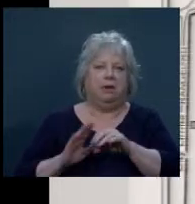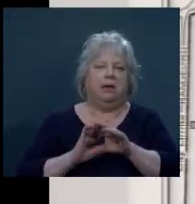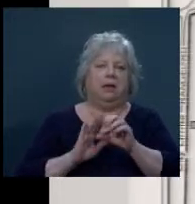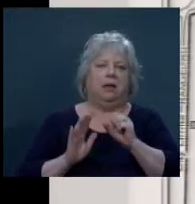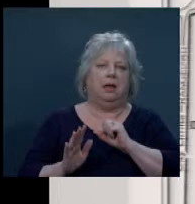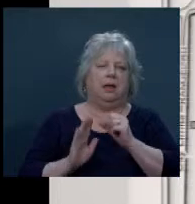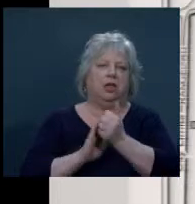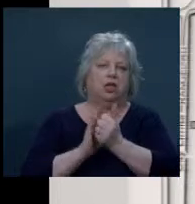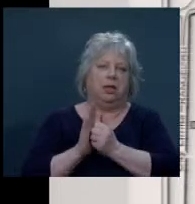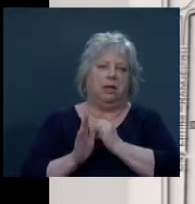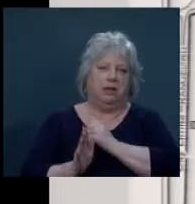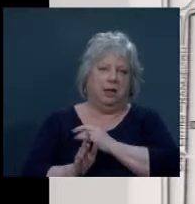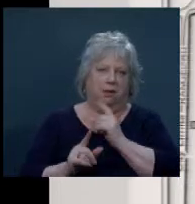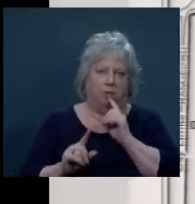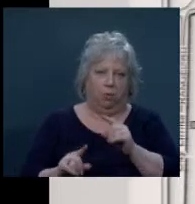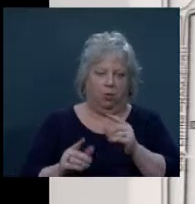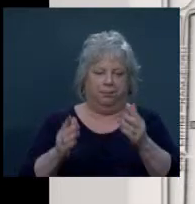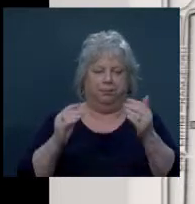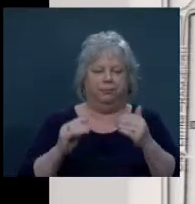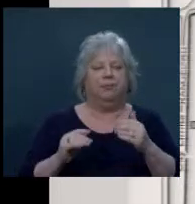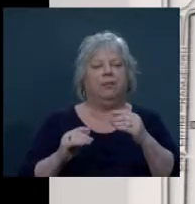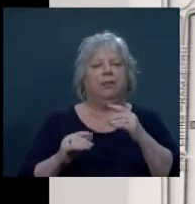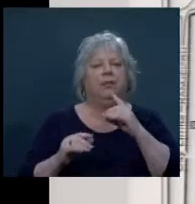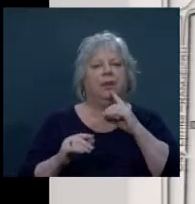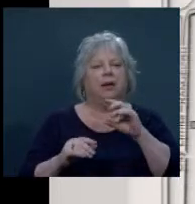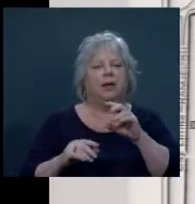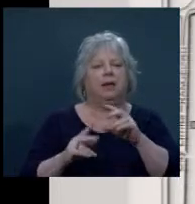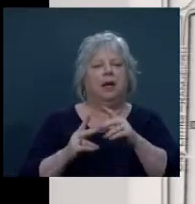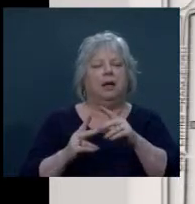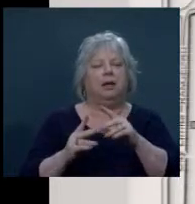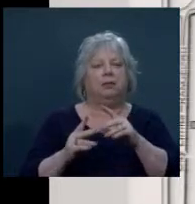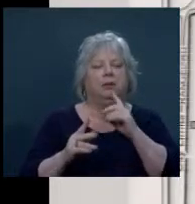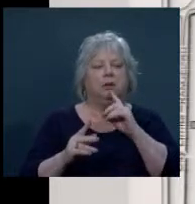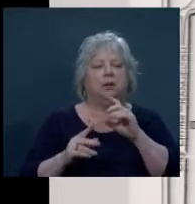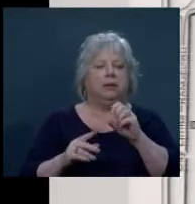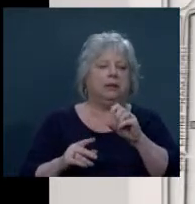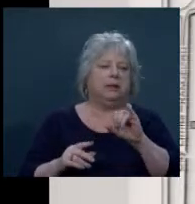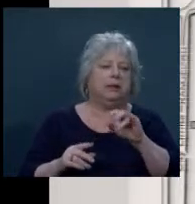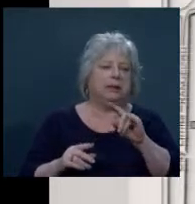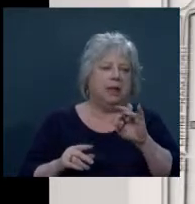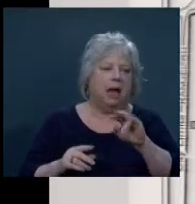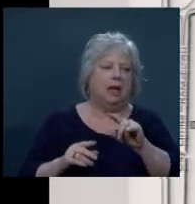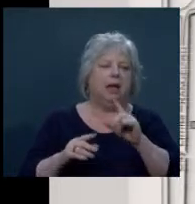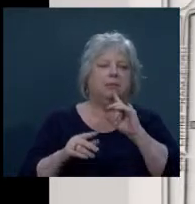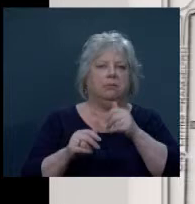report. Compliance with the siting criteria as found in section